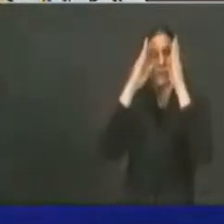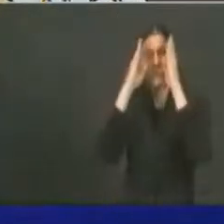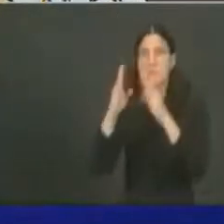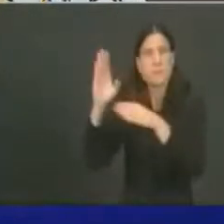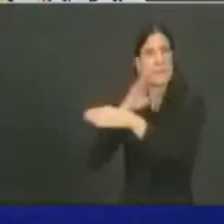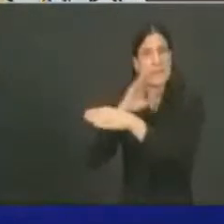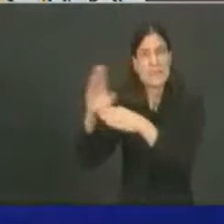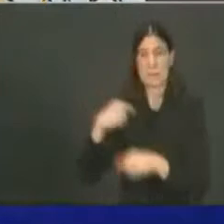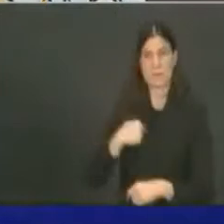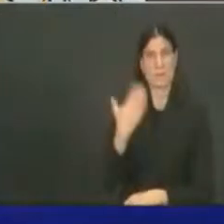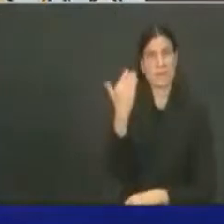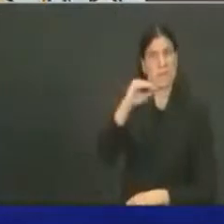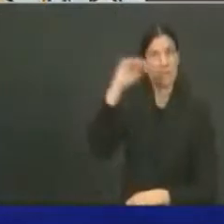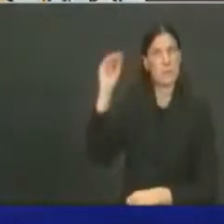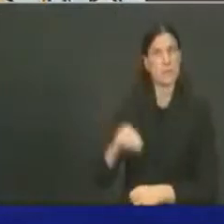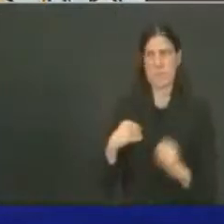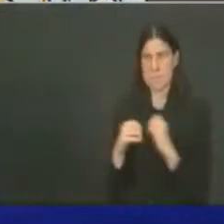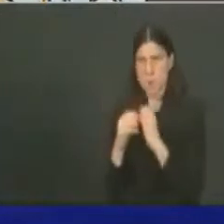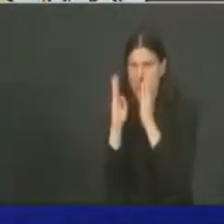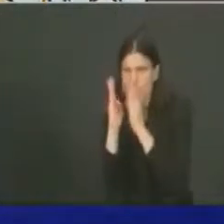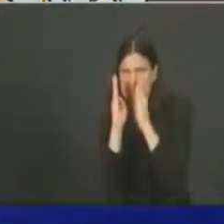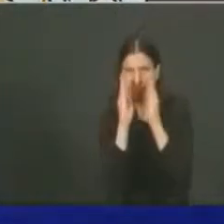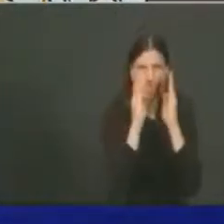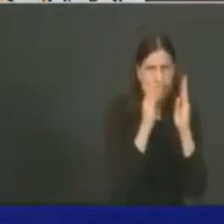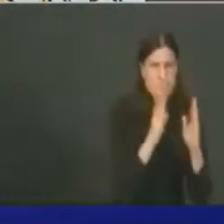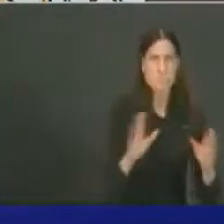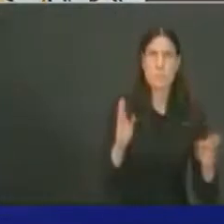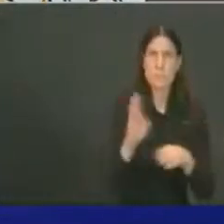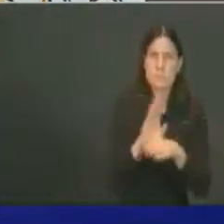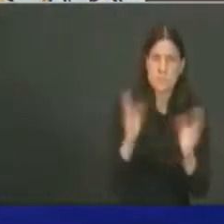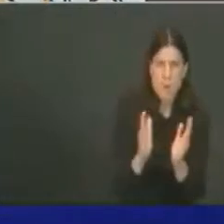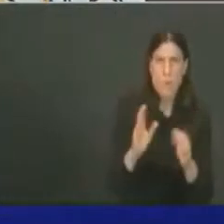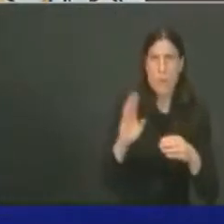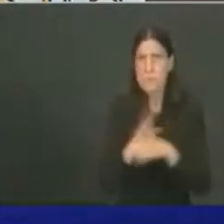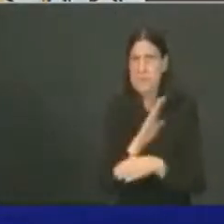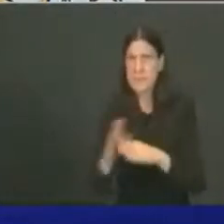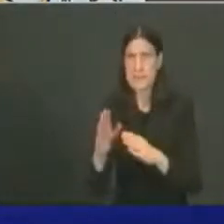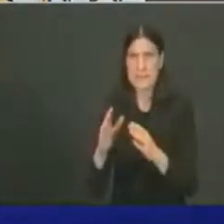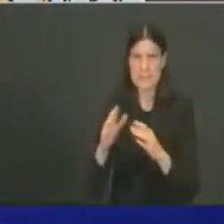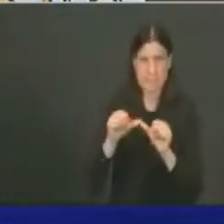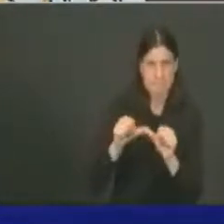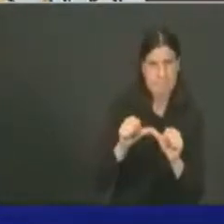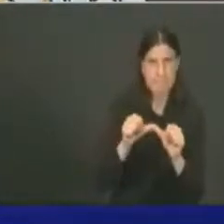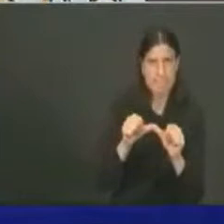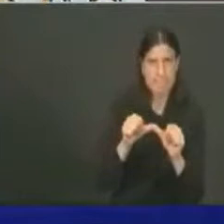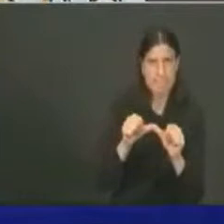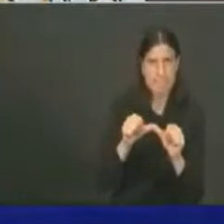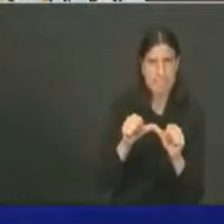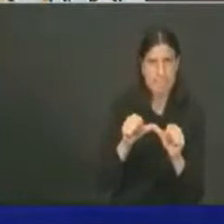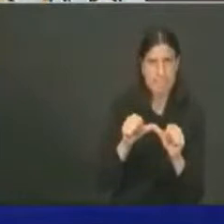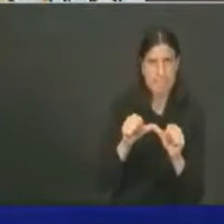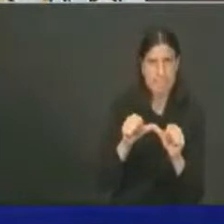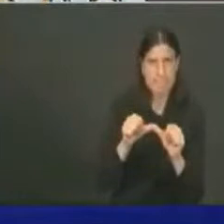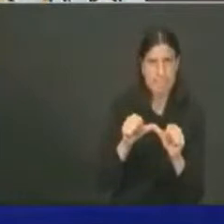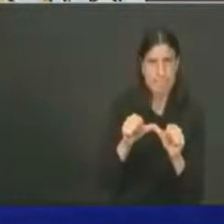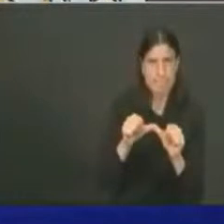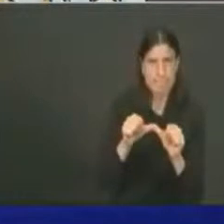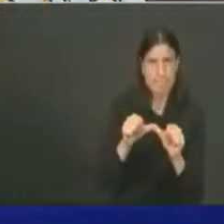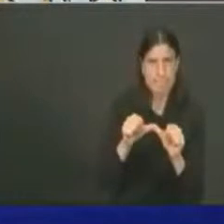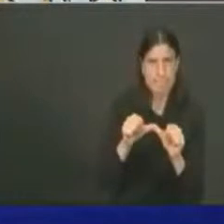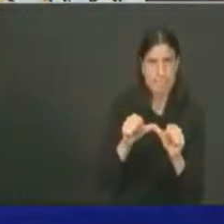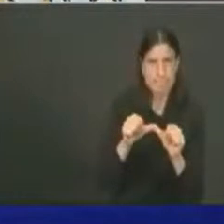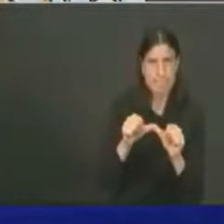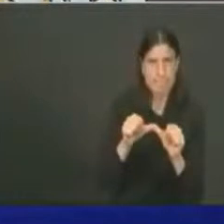about, shopping local and keeping my ear to the ground, talking to small businesses,